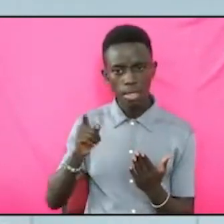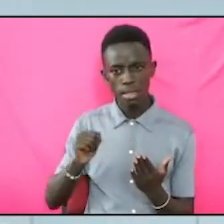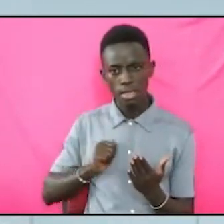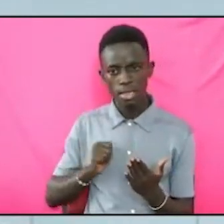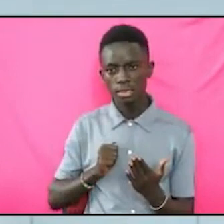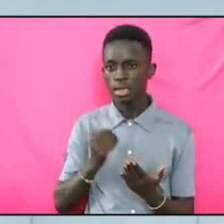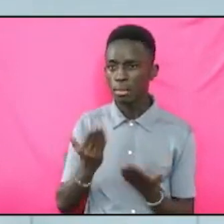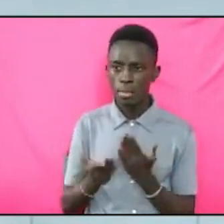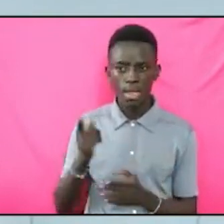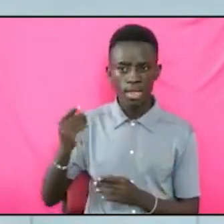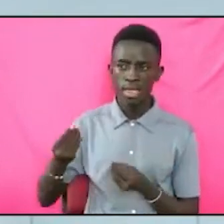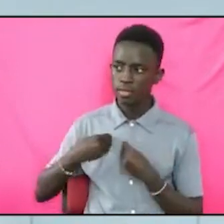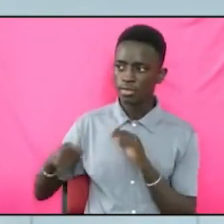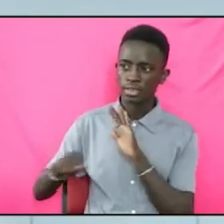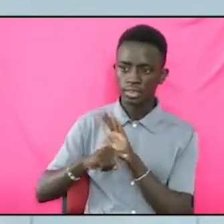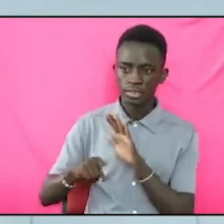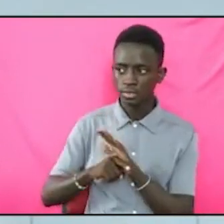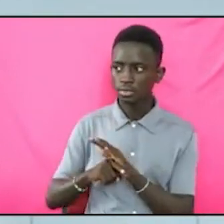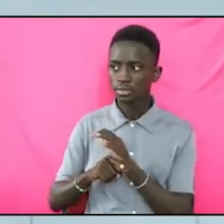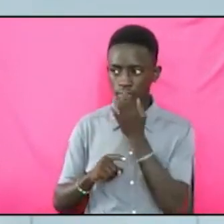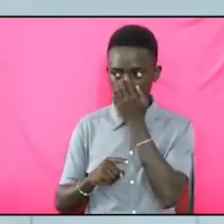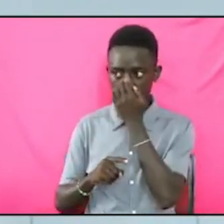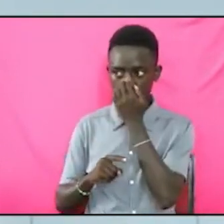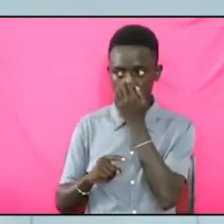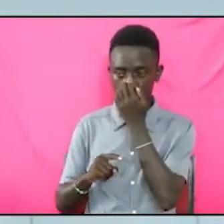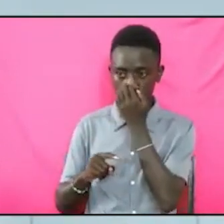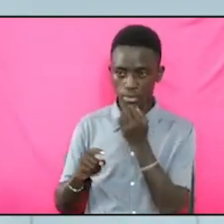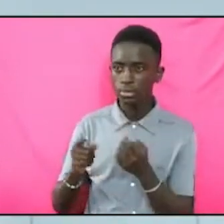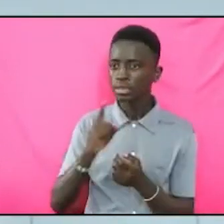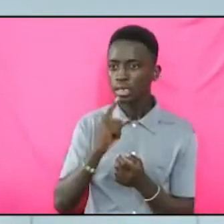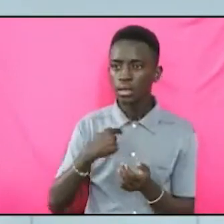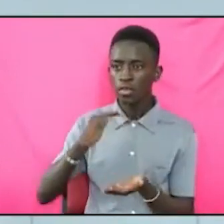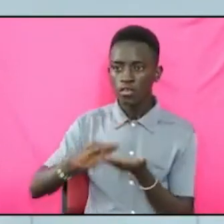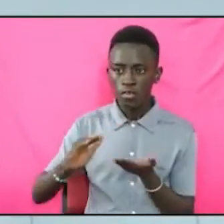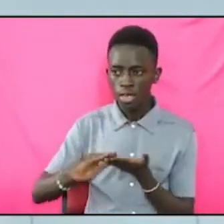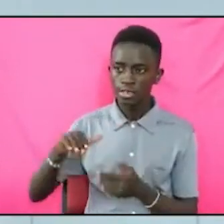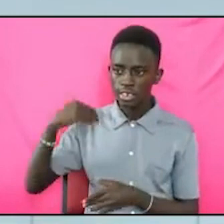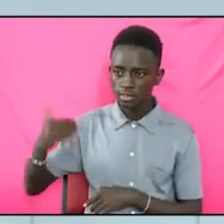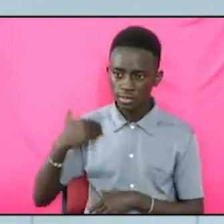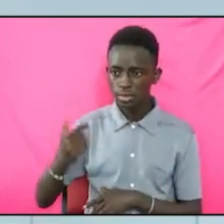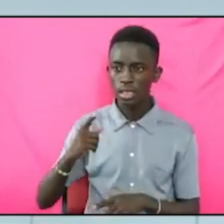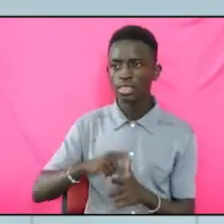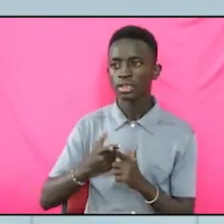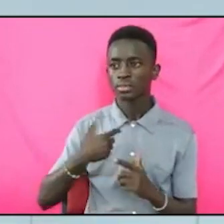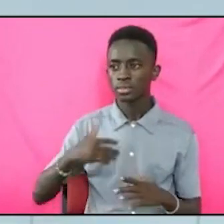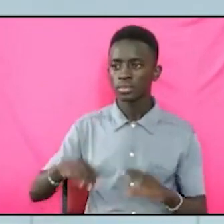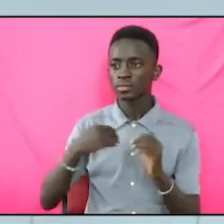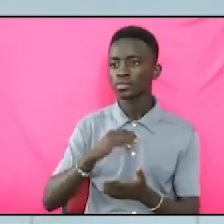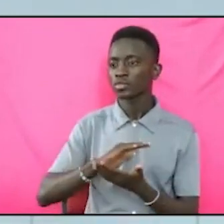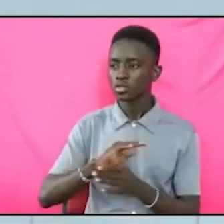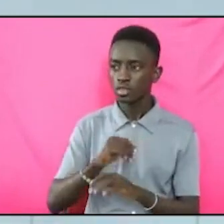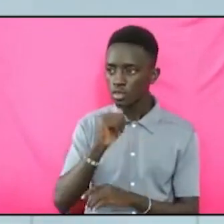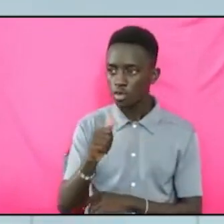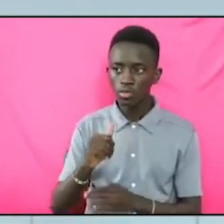one has caused me so much pain. I forgive him every day, but I still find I have not forgiven. Help me